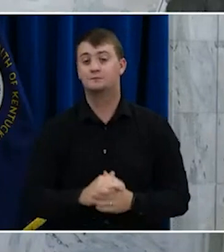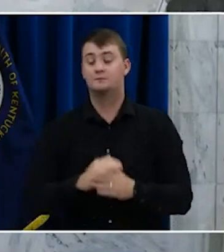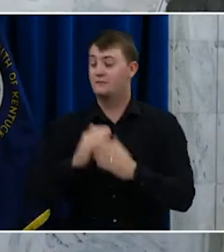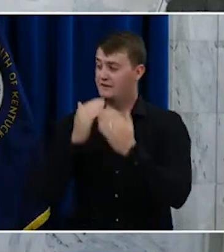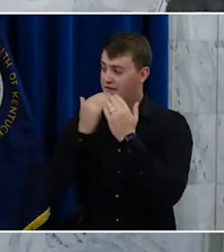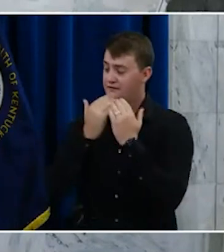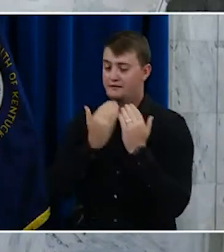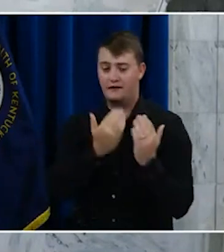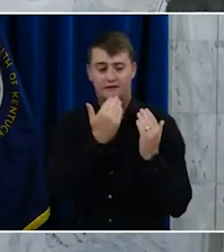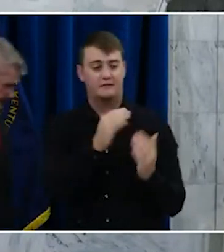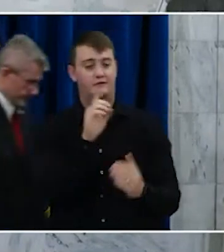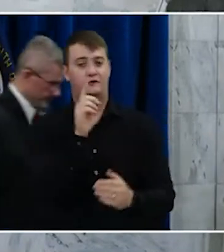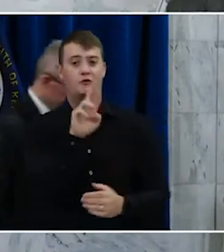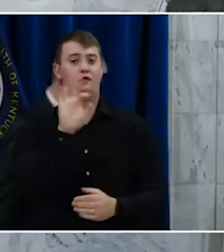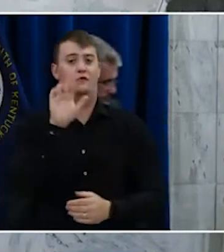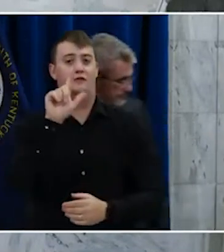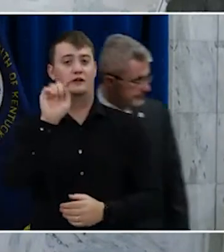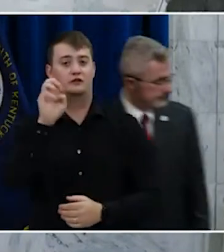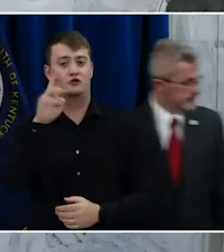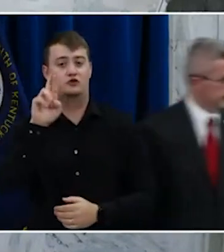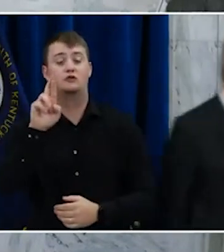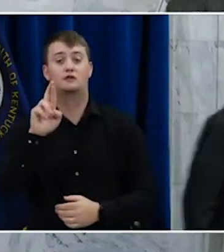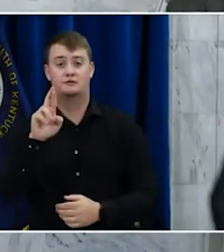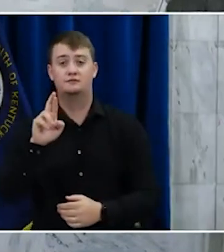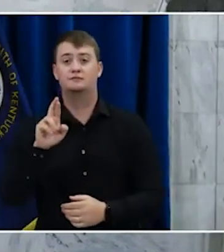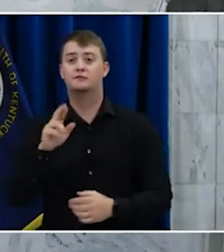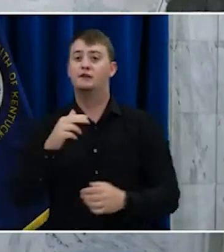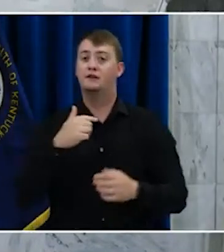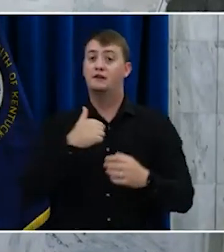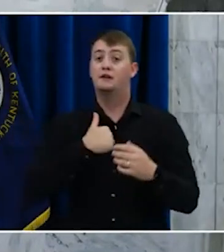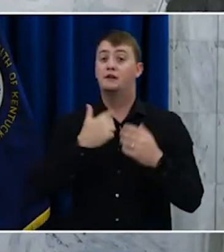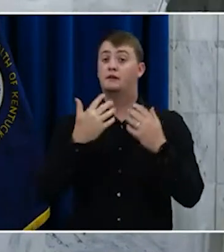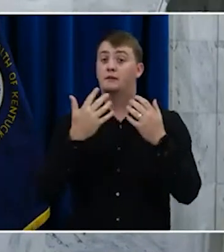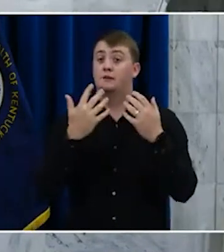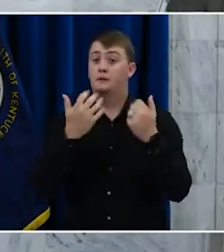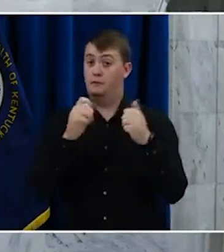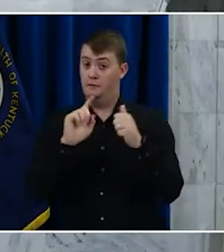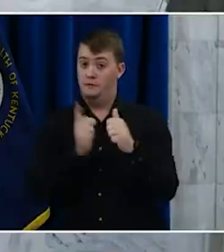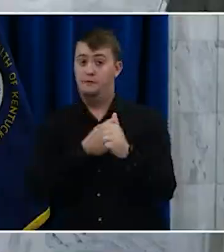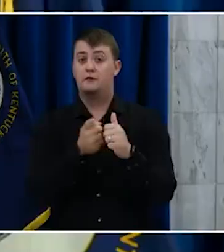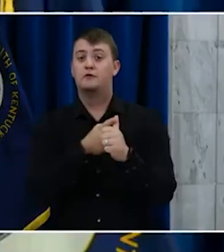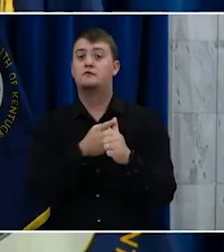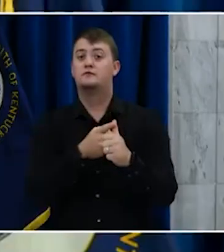Thank you so much, Dr. Fletcher. I want to first